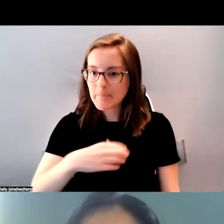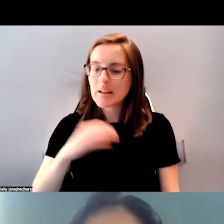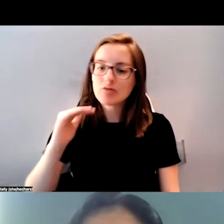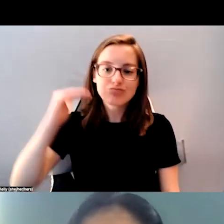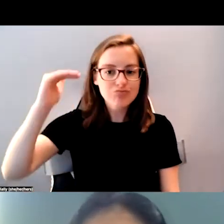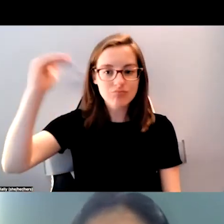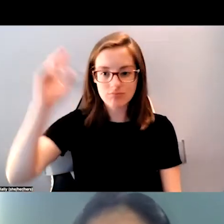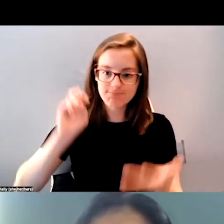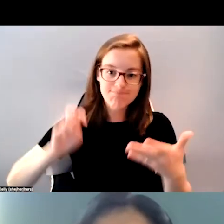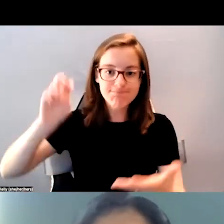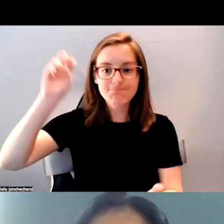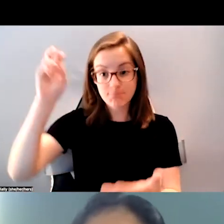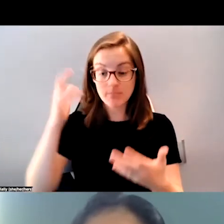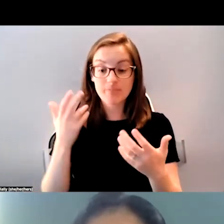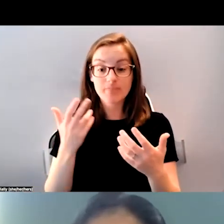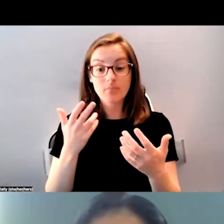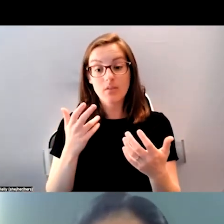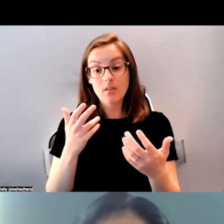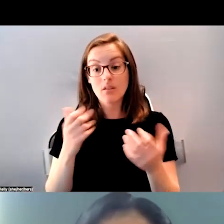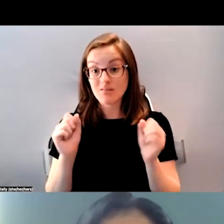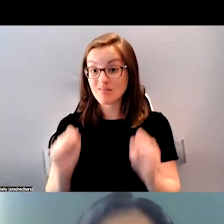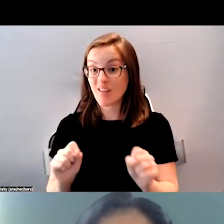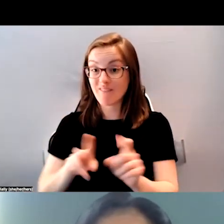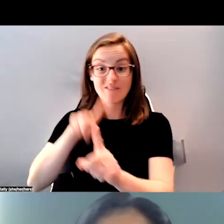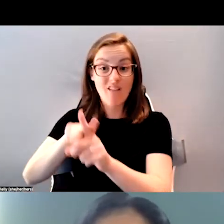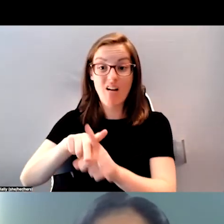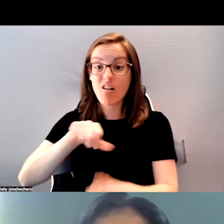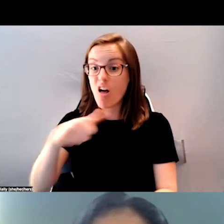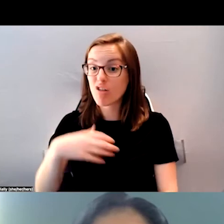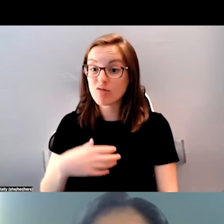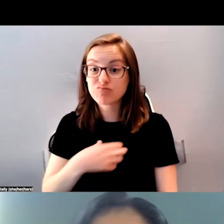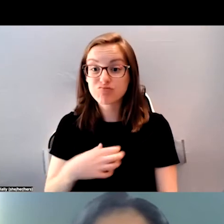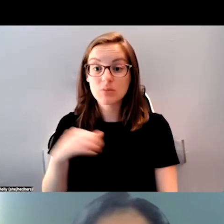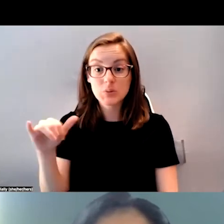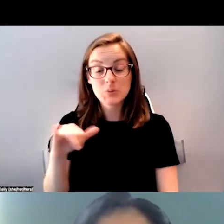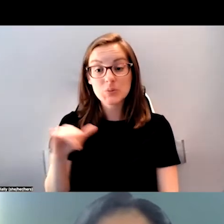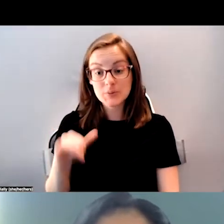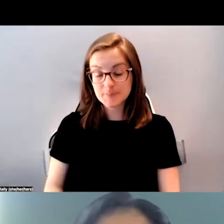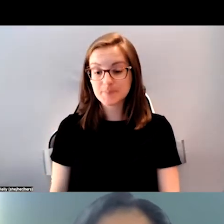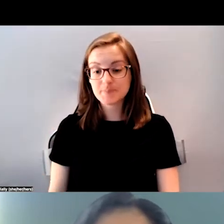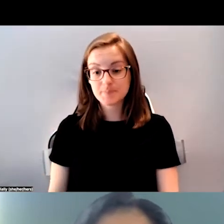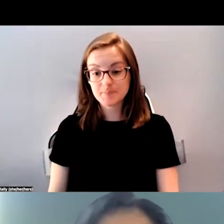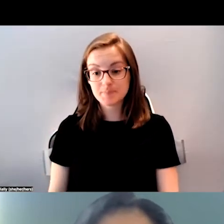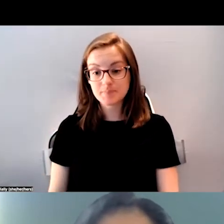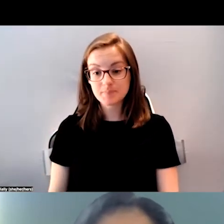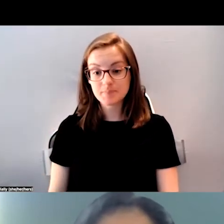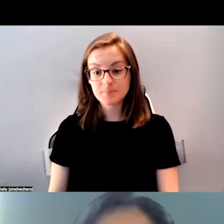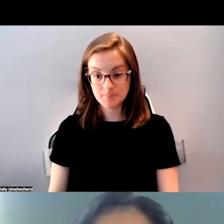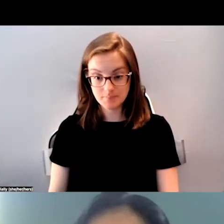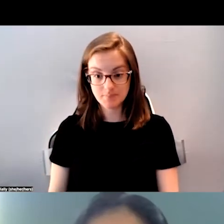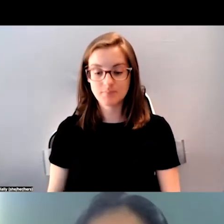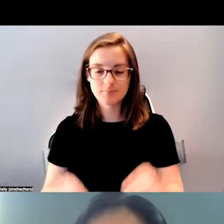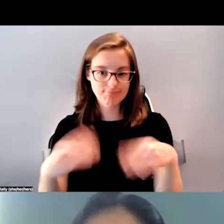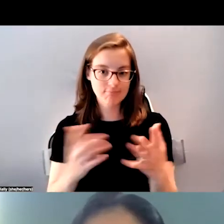rights to file complaints, to file grievances if necessary. And because of that, we're always, again, providing one-on-one support